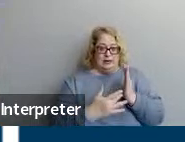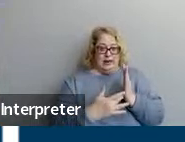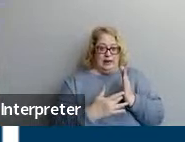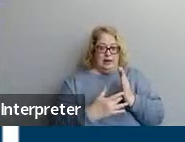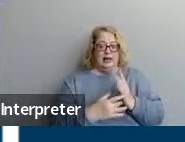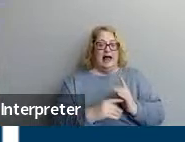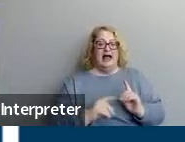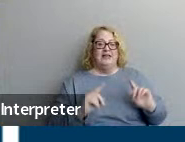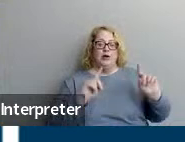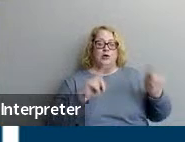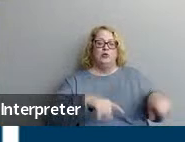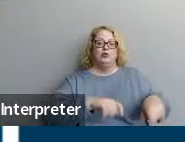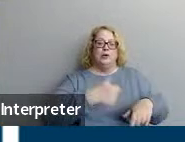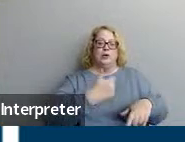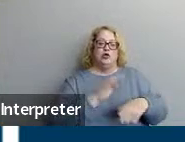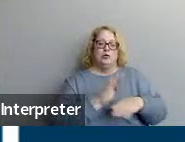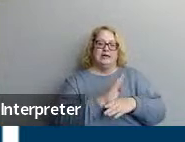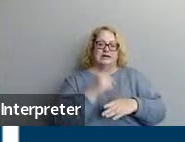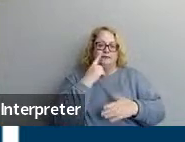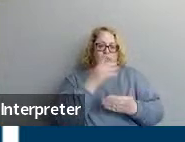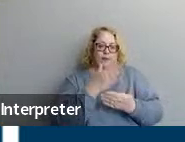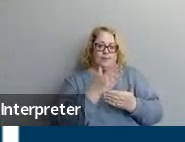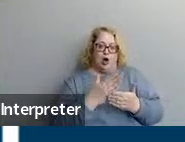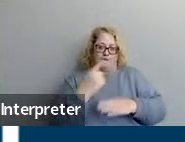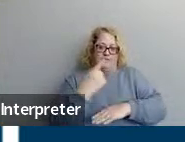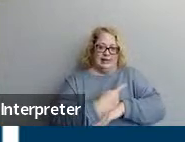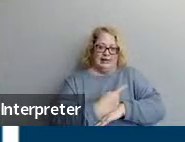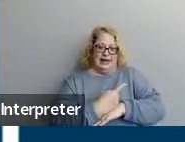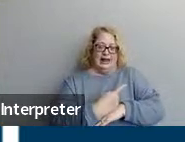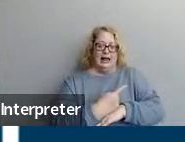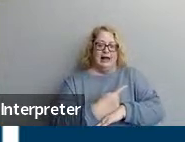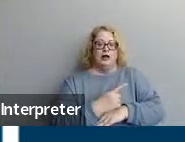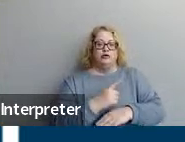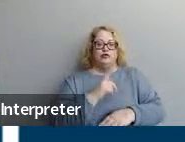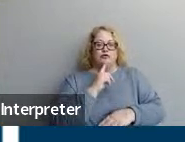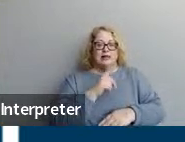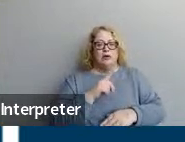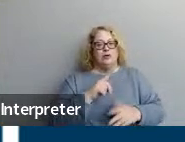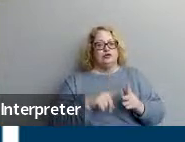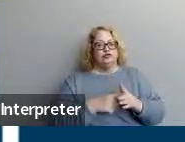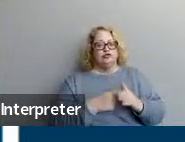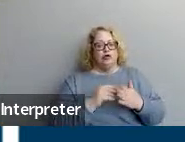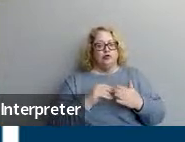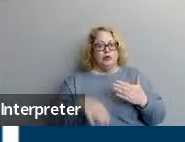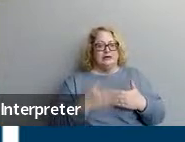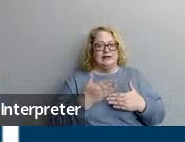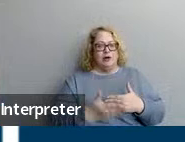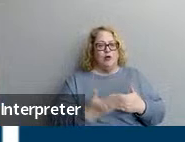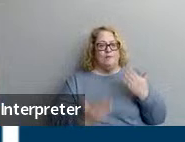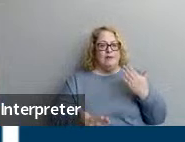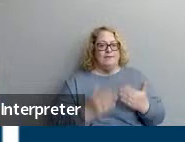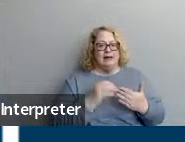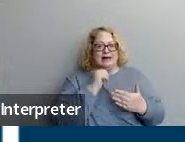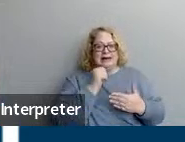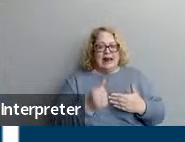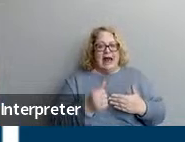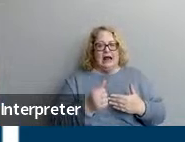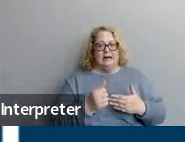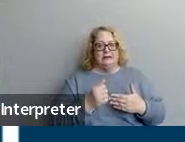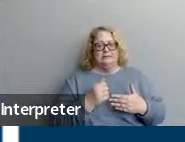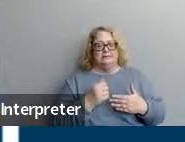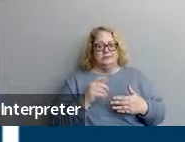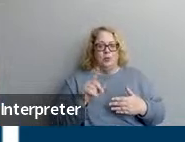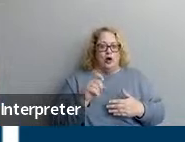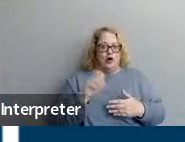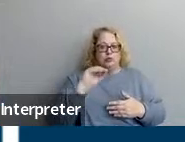to another business for only a portion of the day. And that's really where we will start students who may not quite have the regulation to be completely